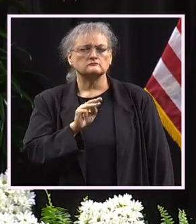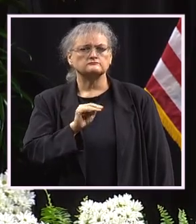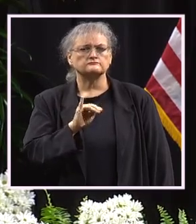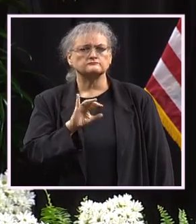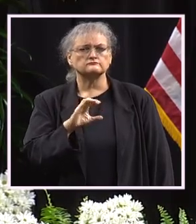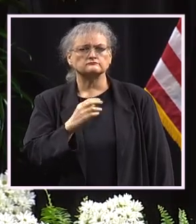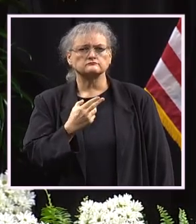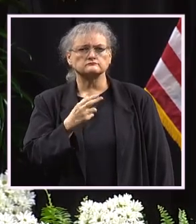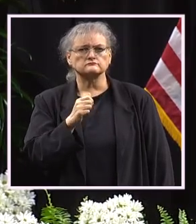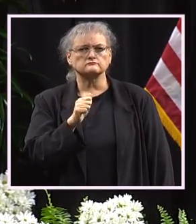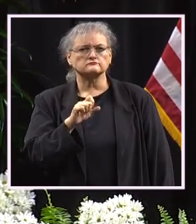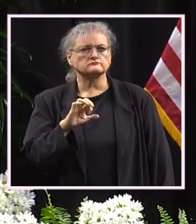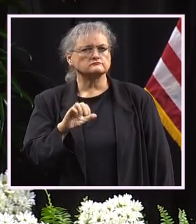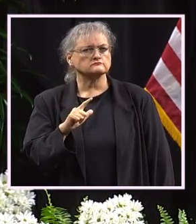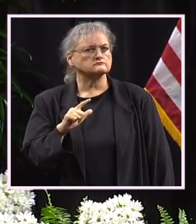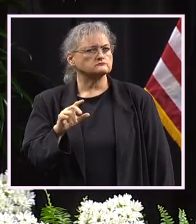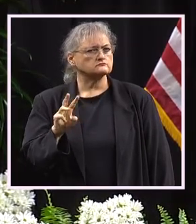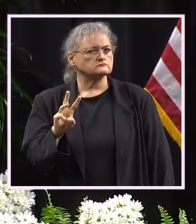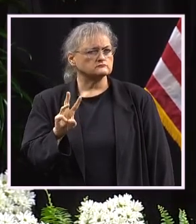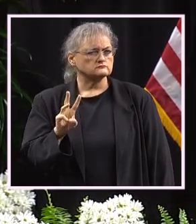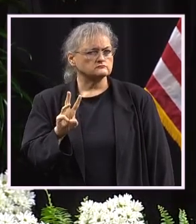Michael V. Weigel.